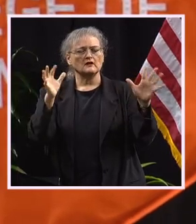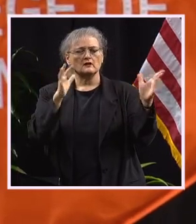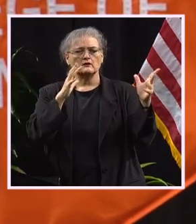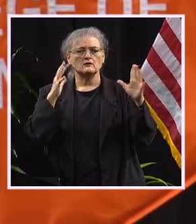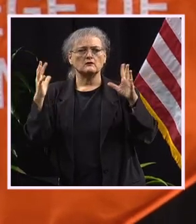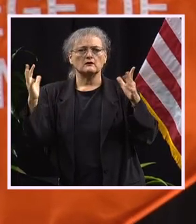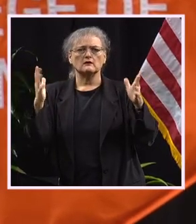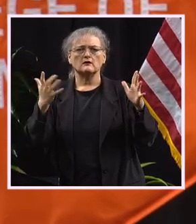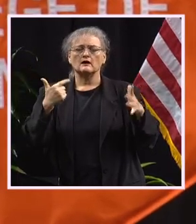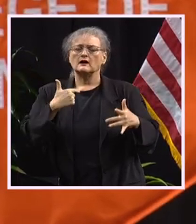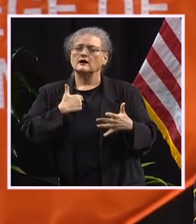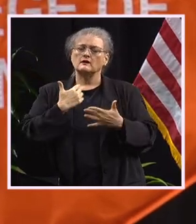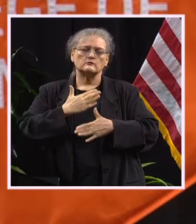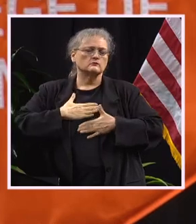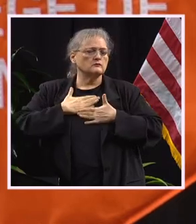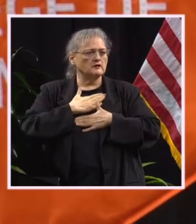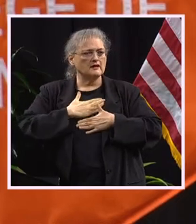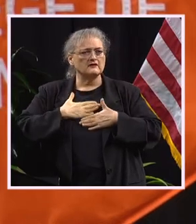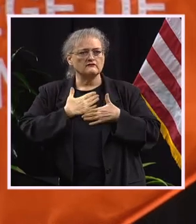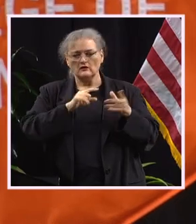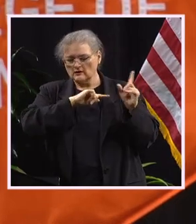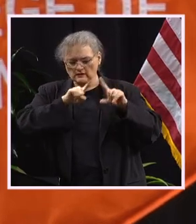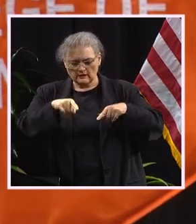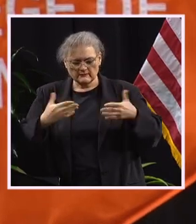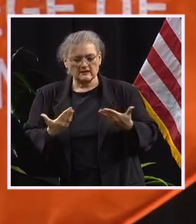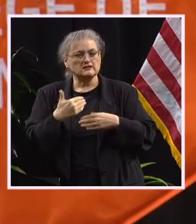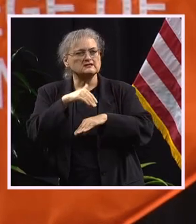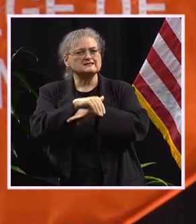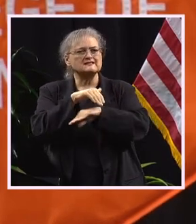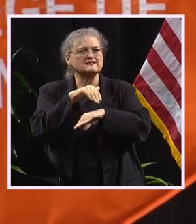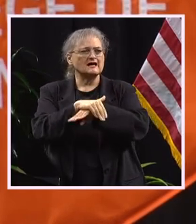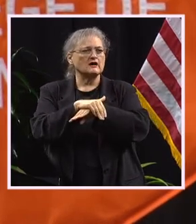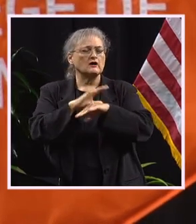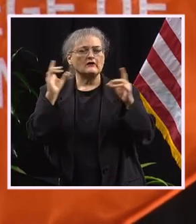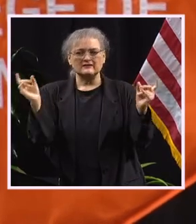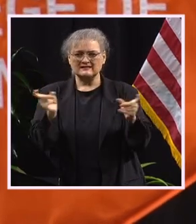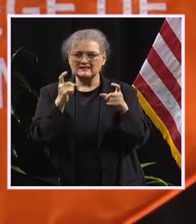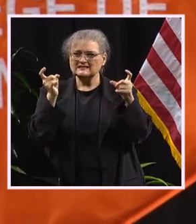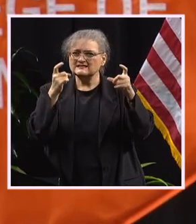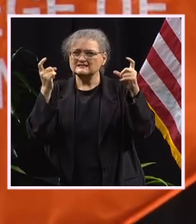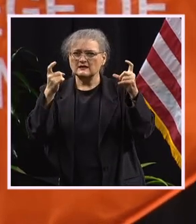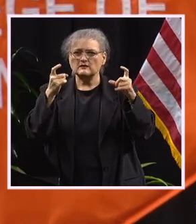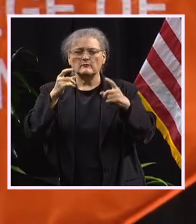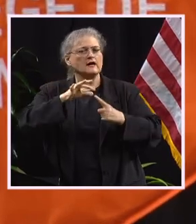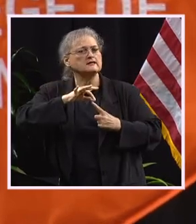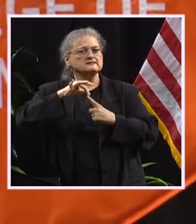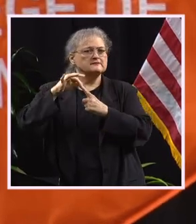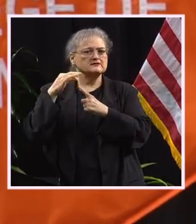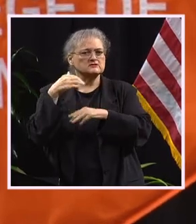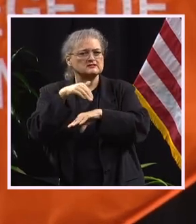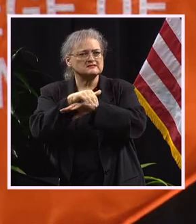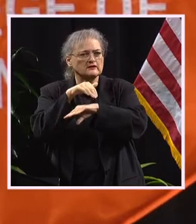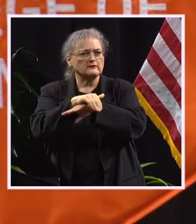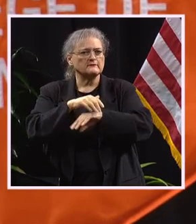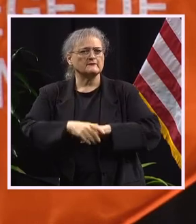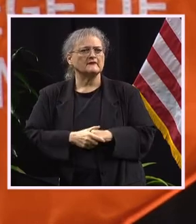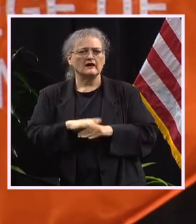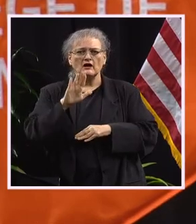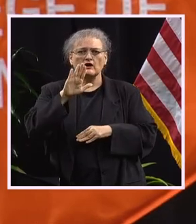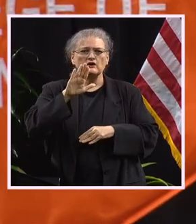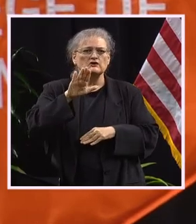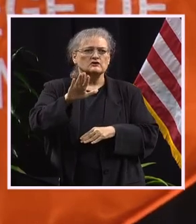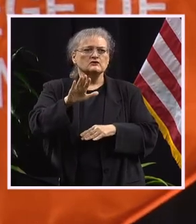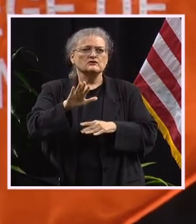I am so grateful to gather with you tonight to commemorate this very special occasion. This is your big